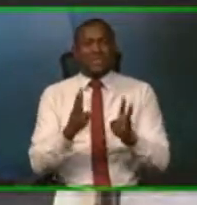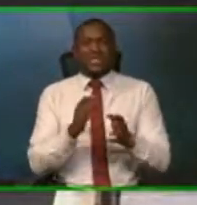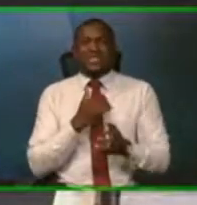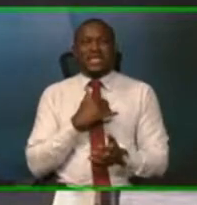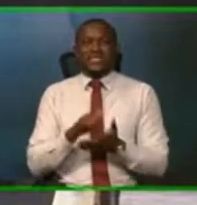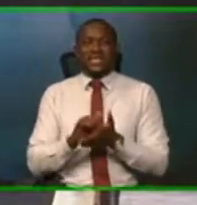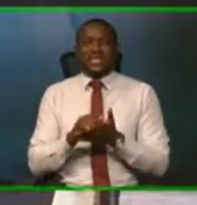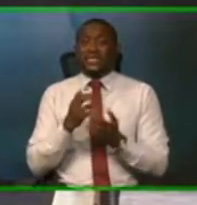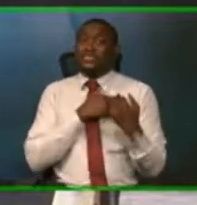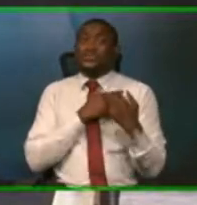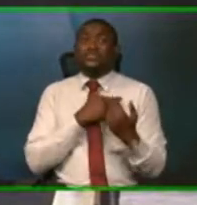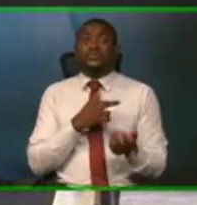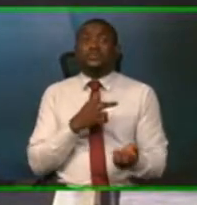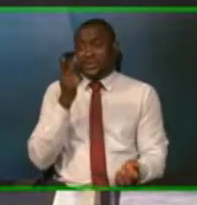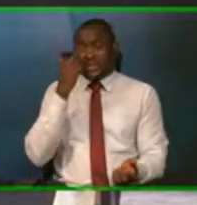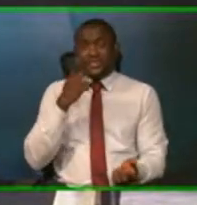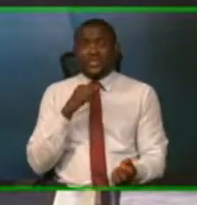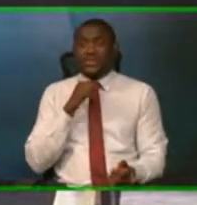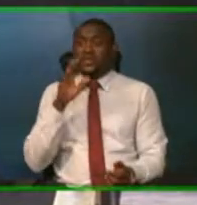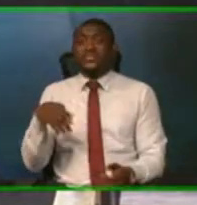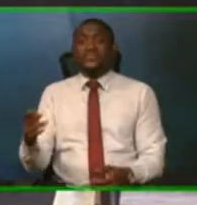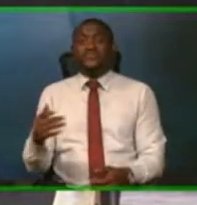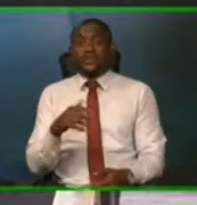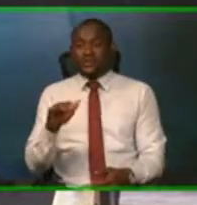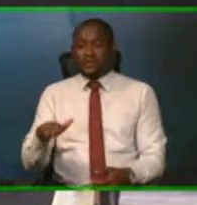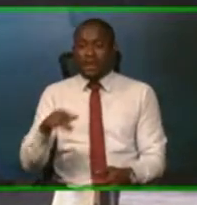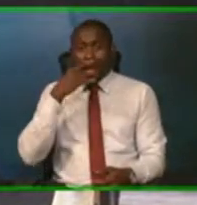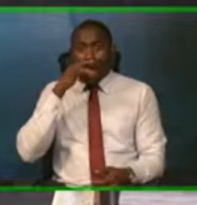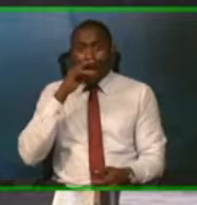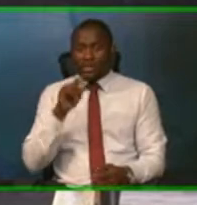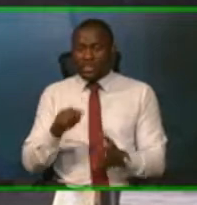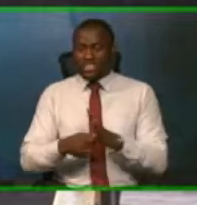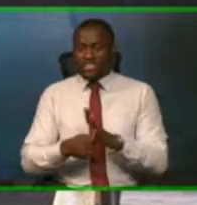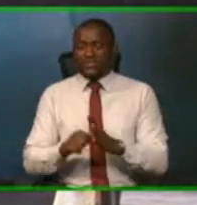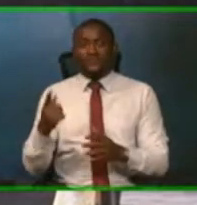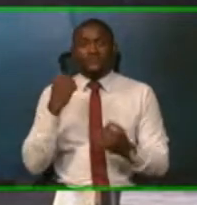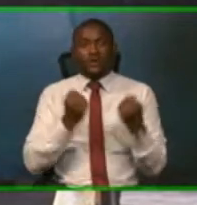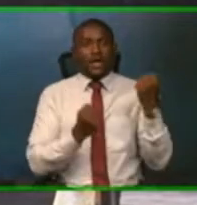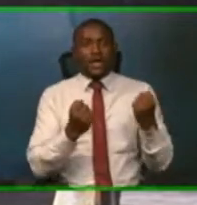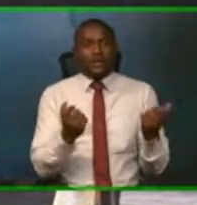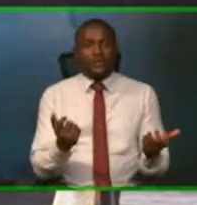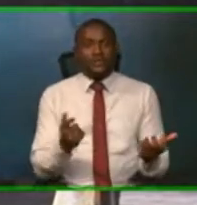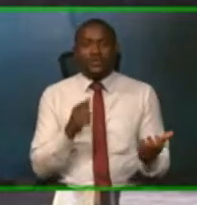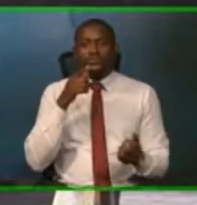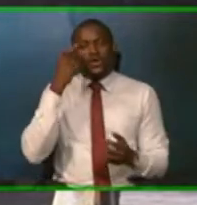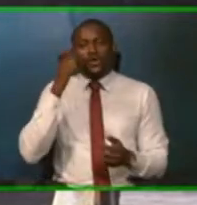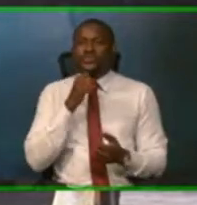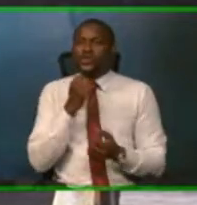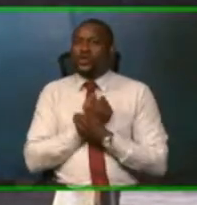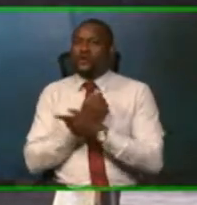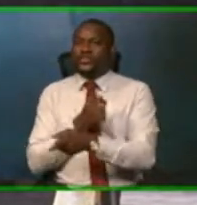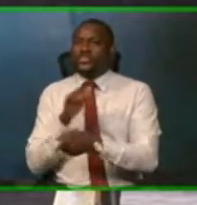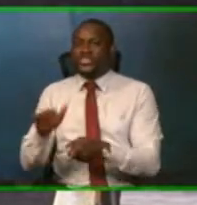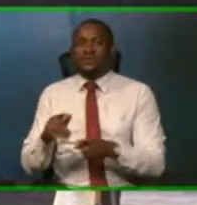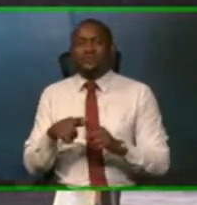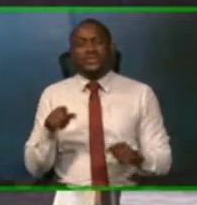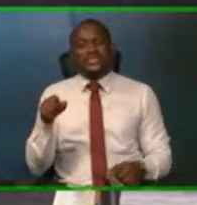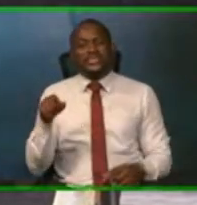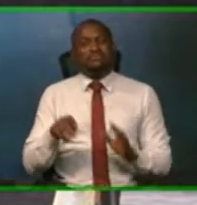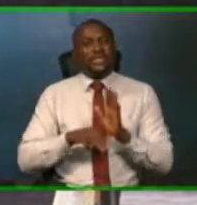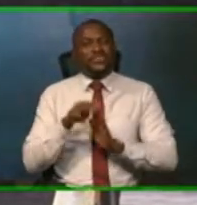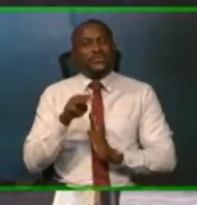years old car keys. Not because you do not love the child. His level of maturity cannot support that blessing.